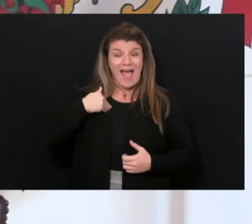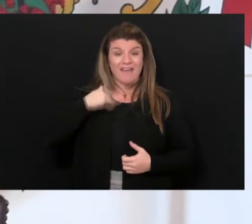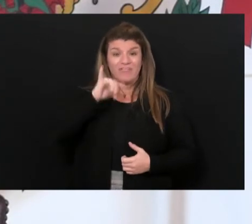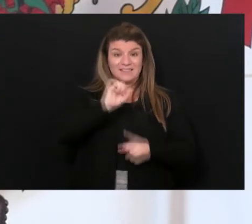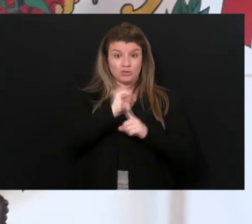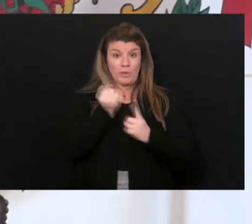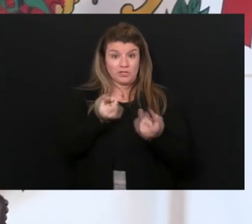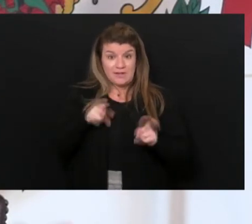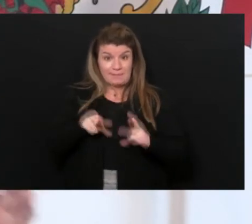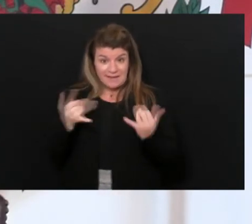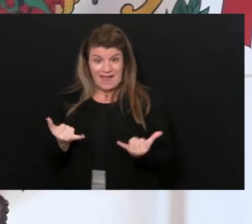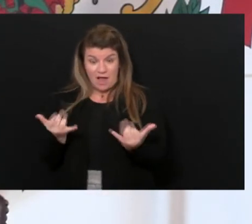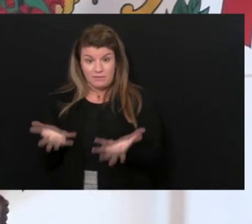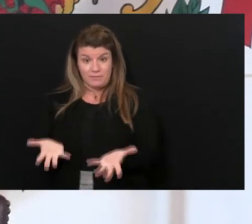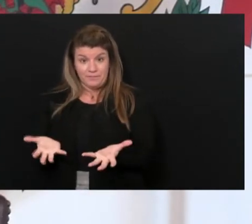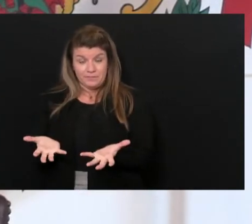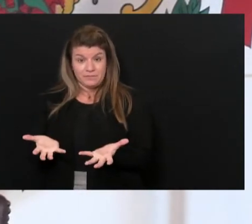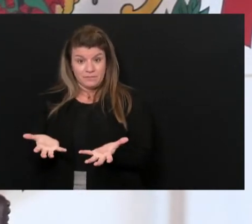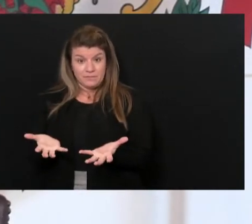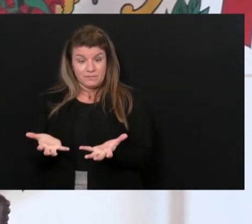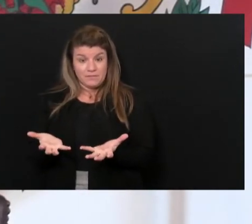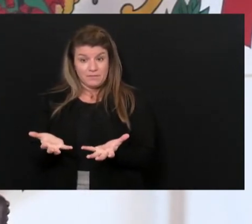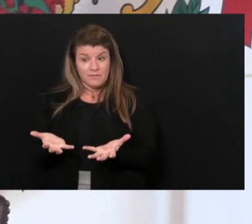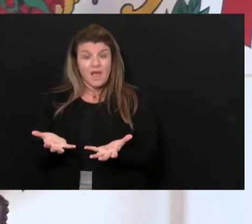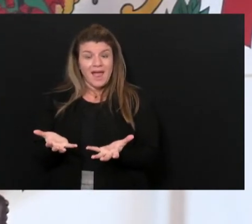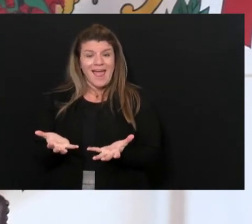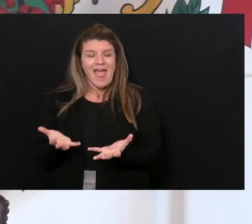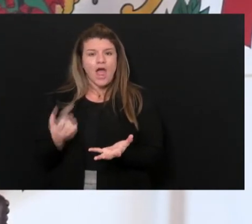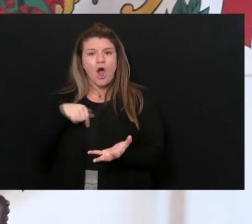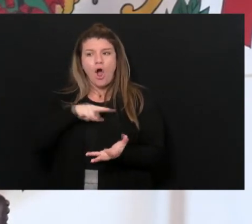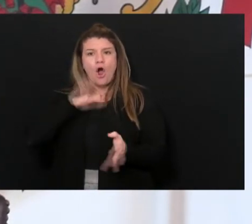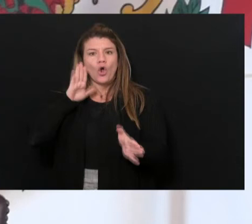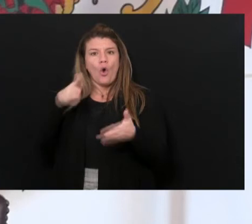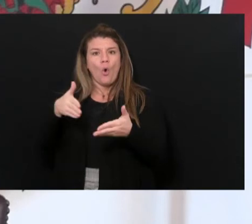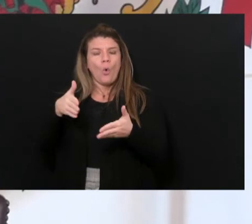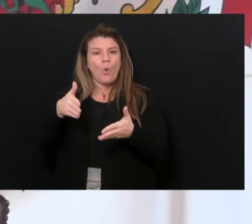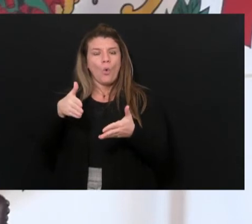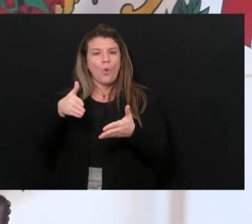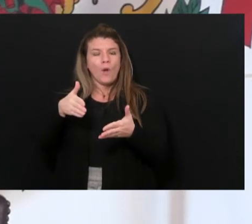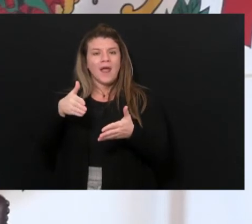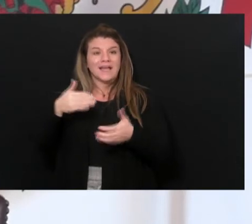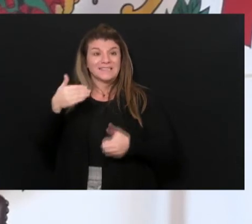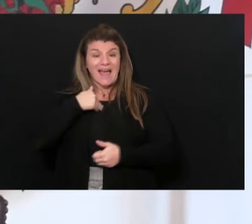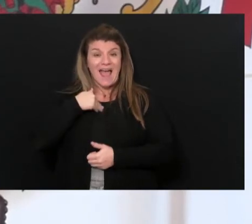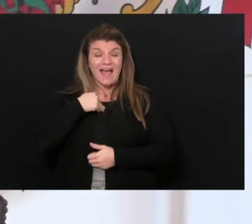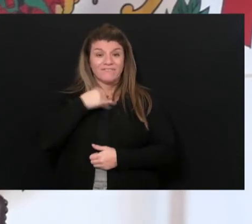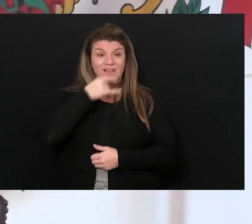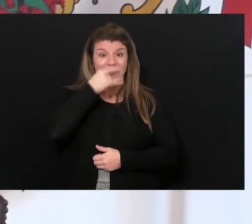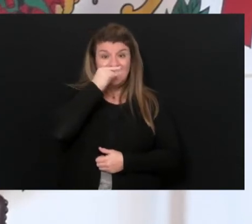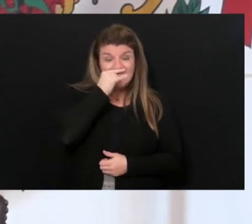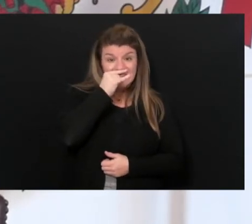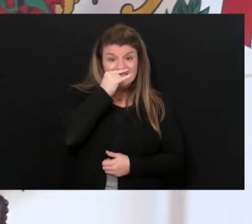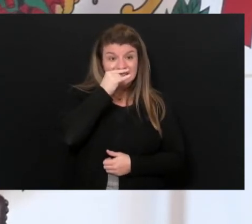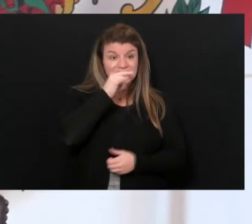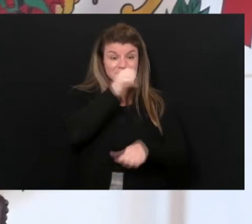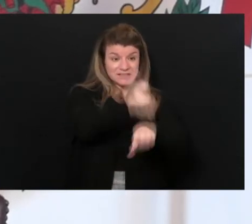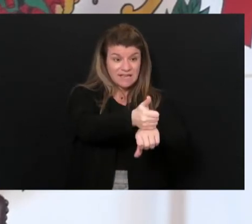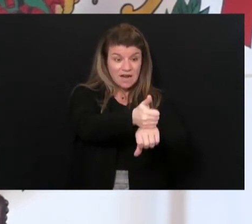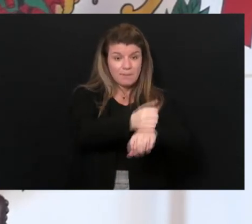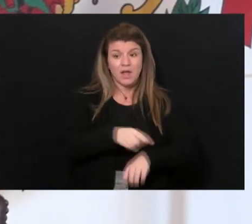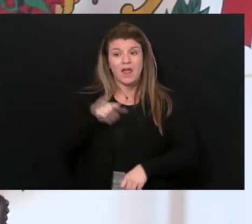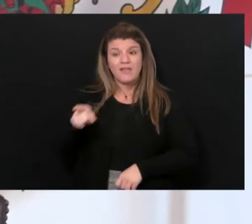have. To bring kids or to bring a game atmosphere with grandparents or whatever it